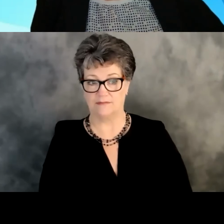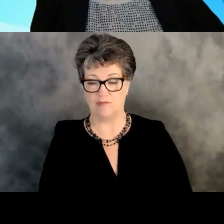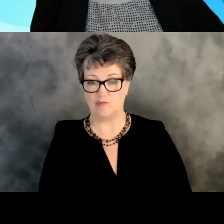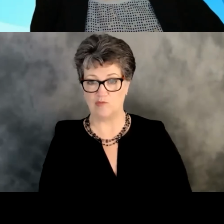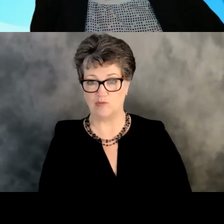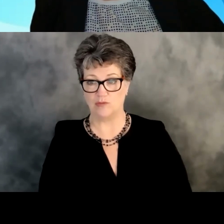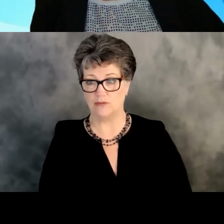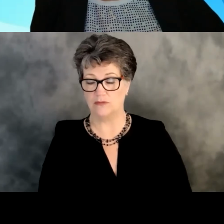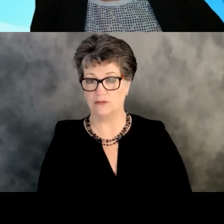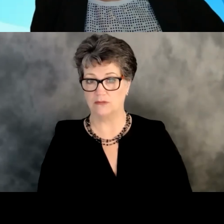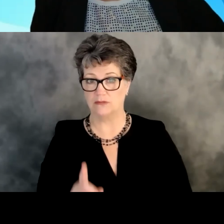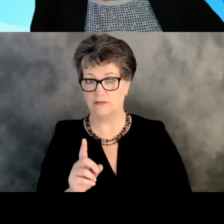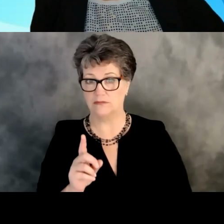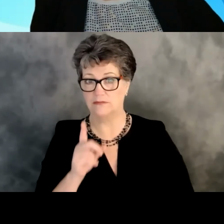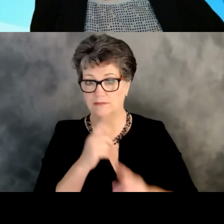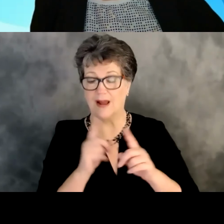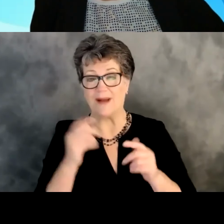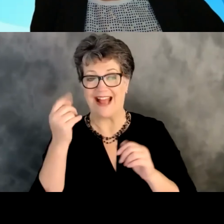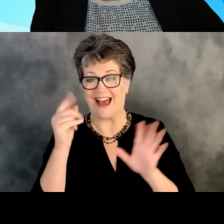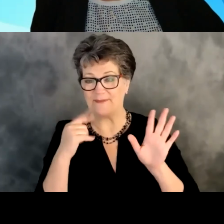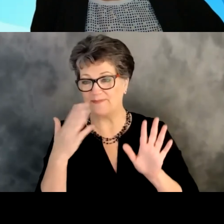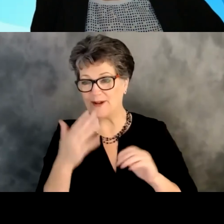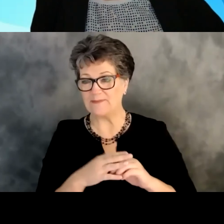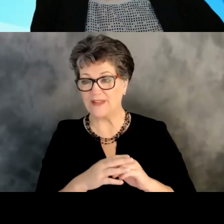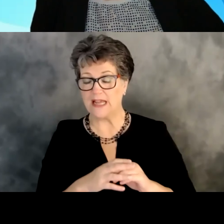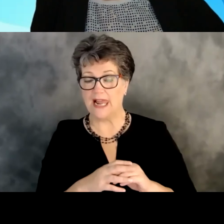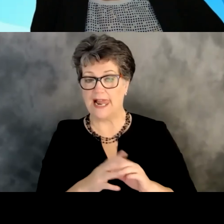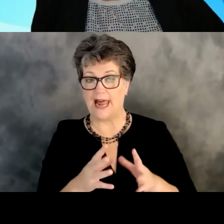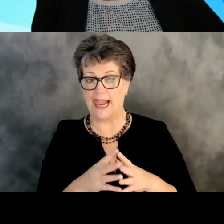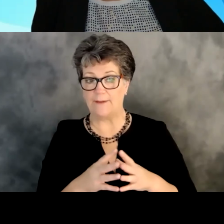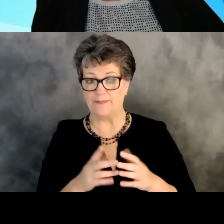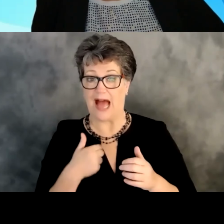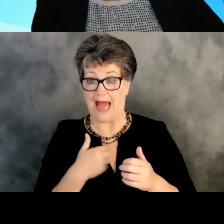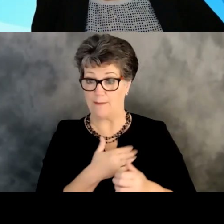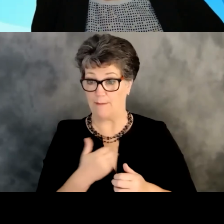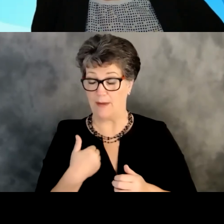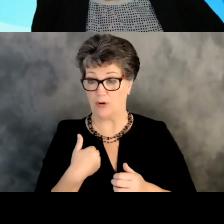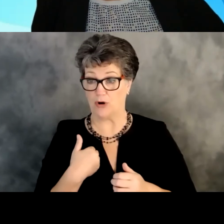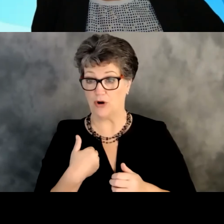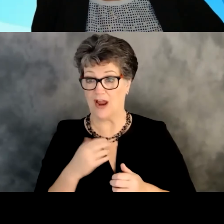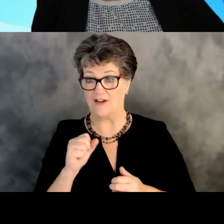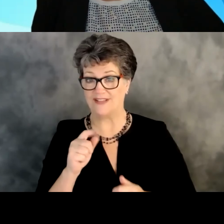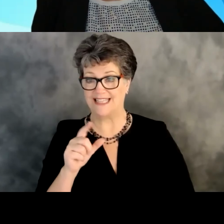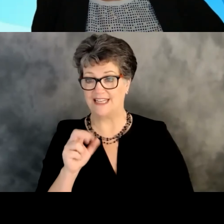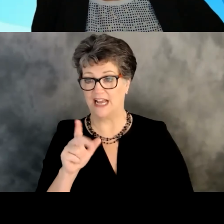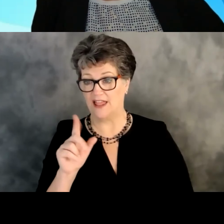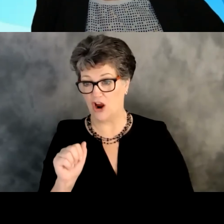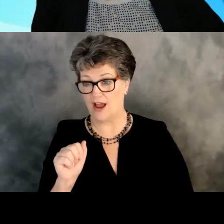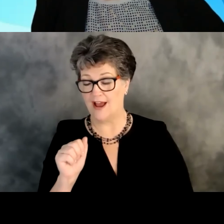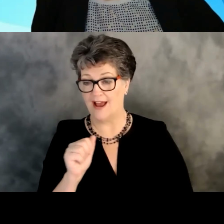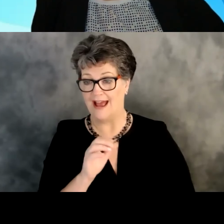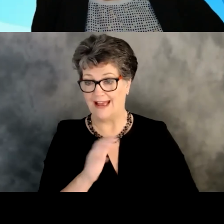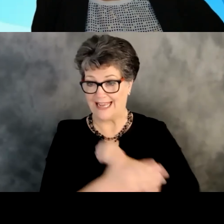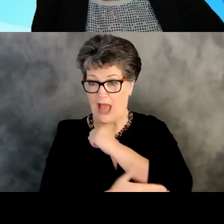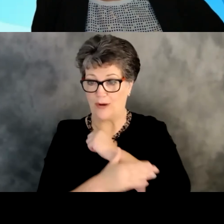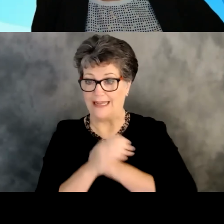Elna, your microphone is on. I got it. Okay. I am a member of the Santa Clara County Senior Care Commission and